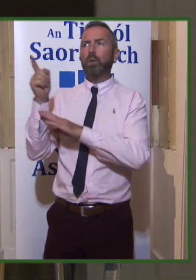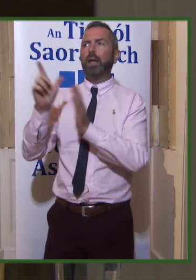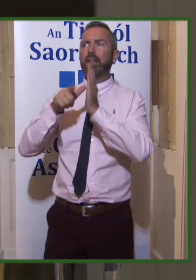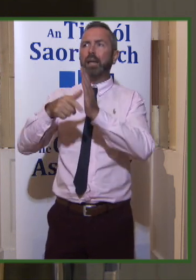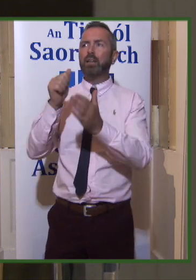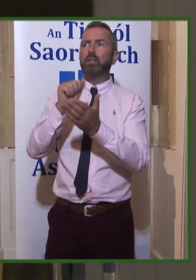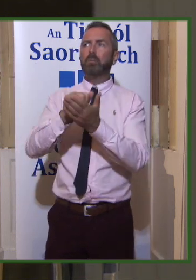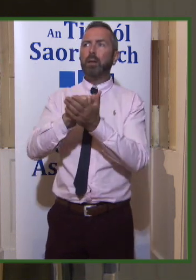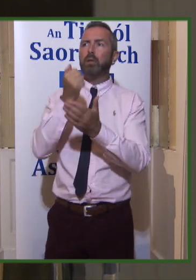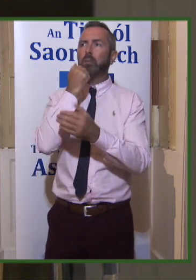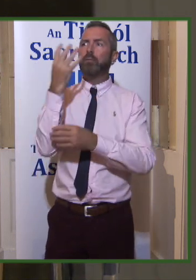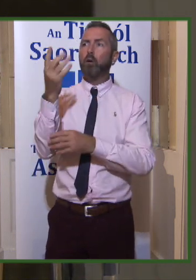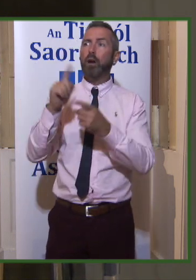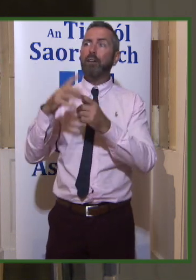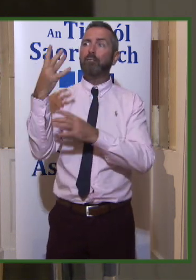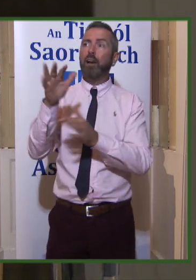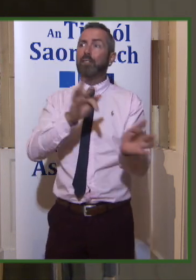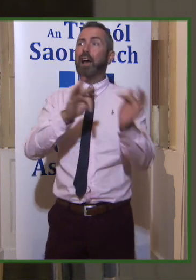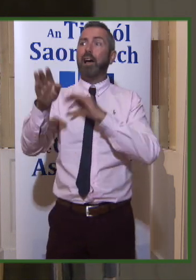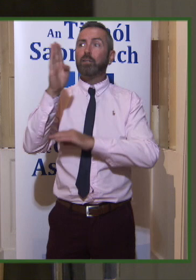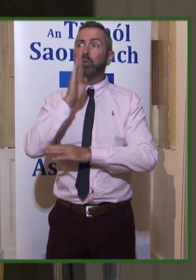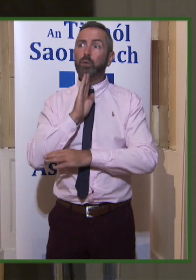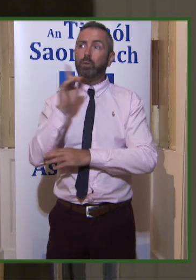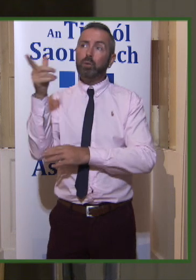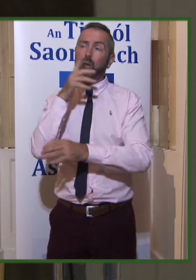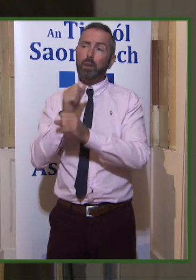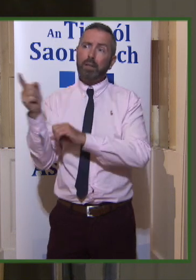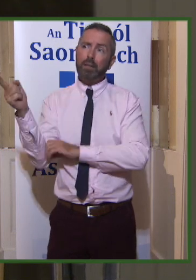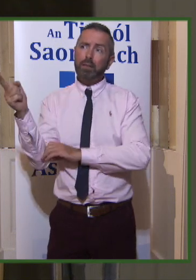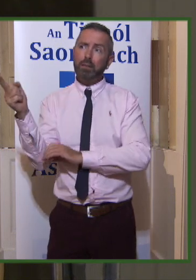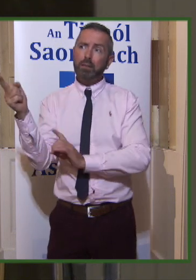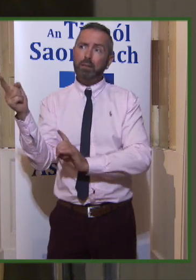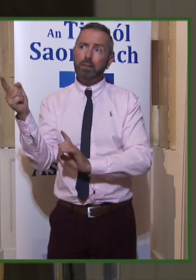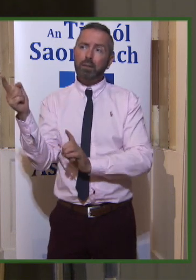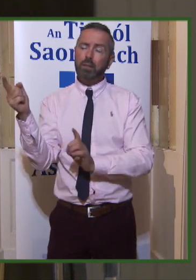paper 4 and 5 in the afternoon.